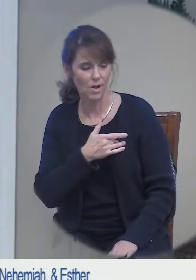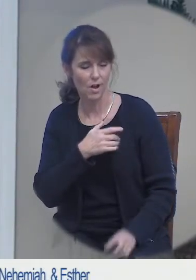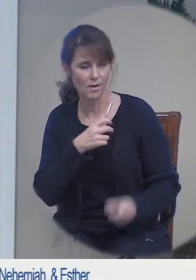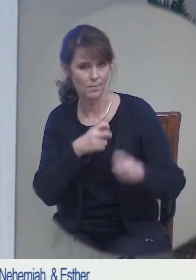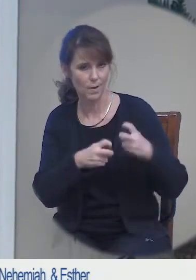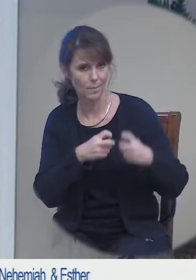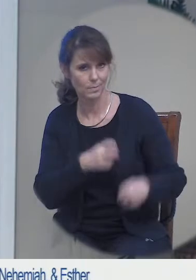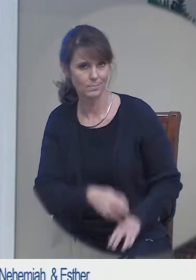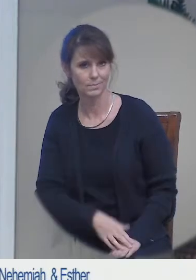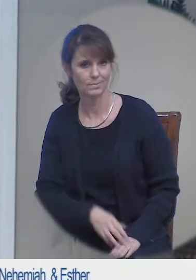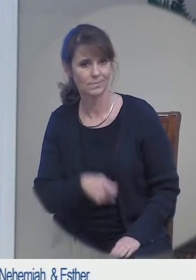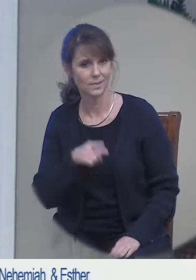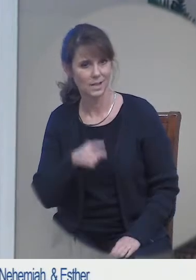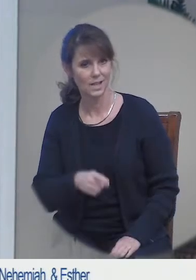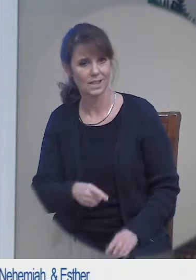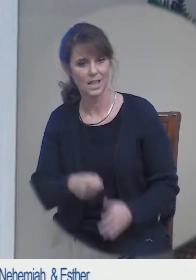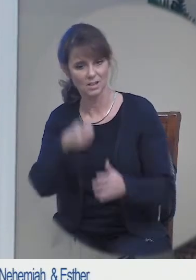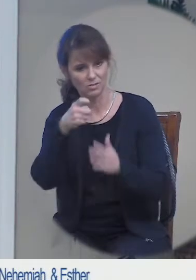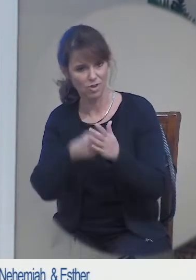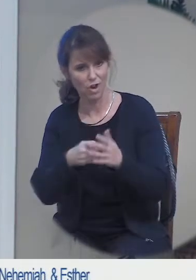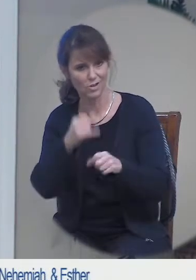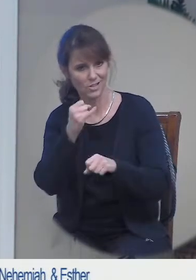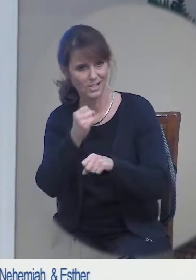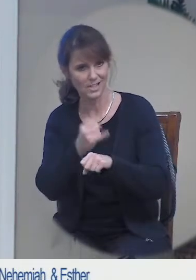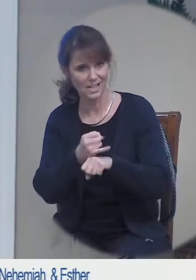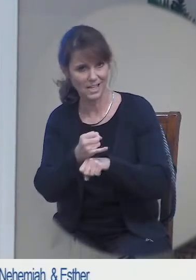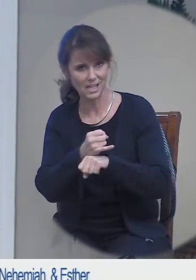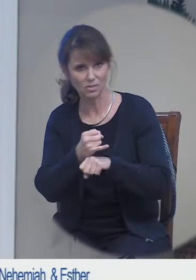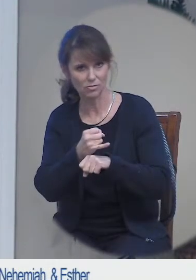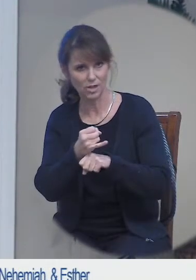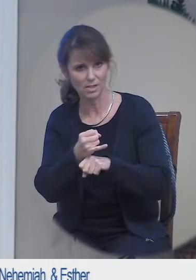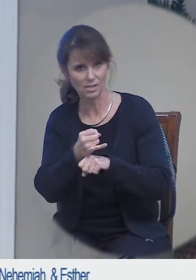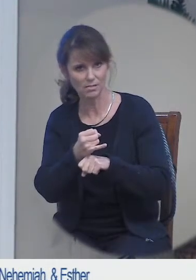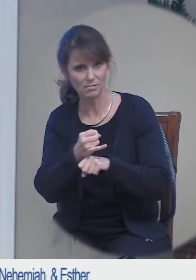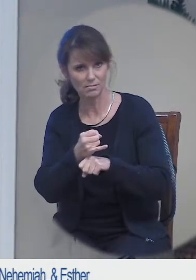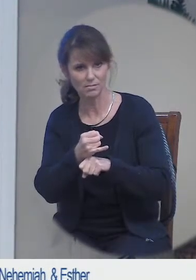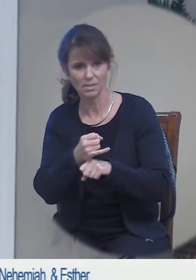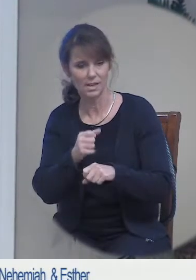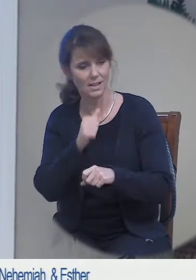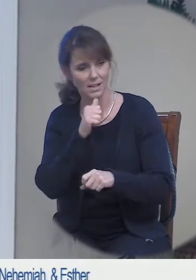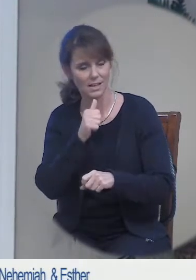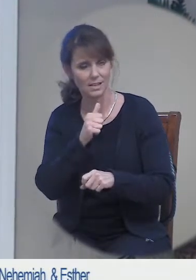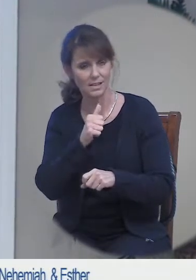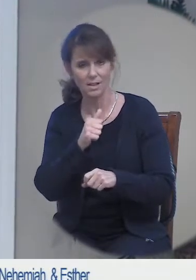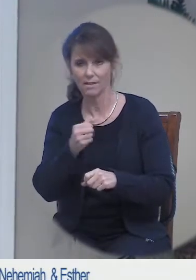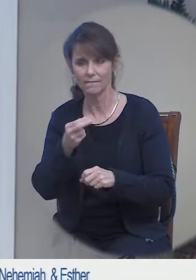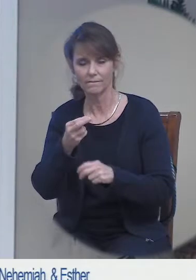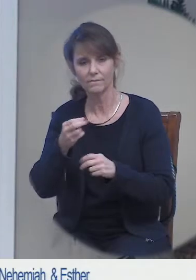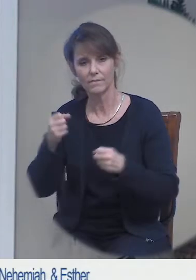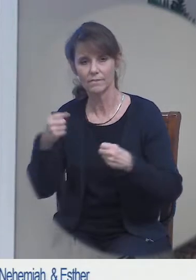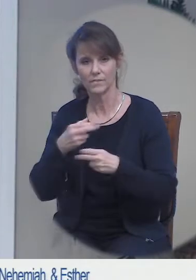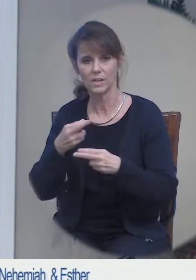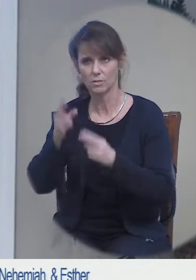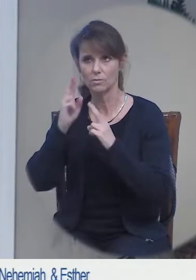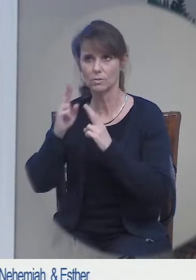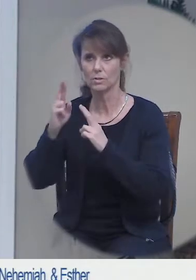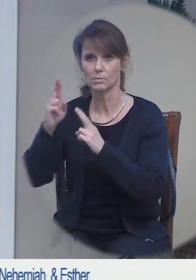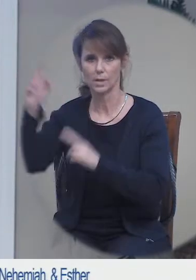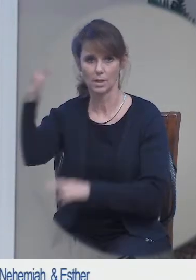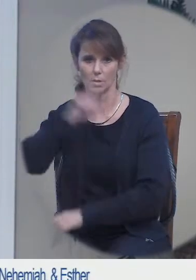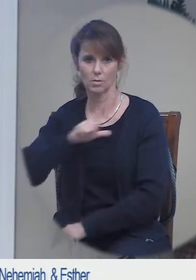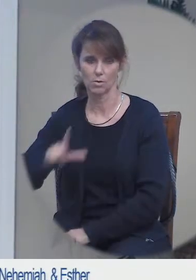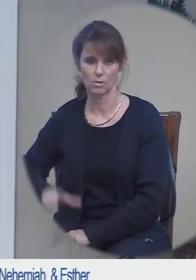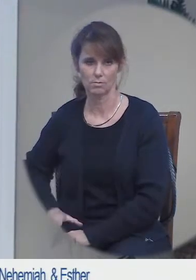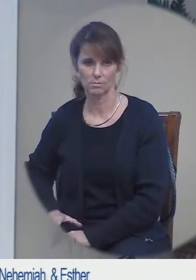but really the heart issue, these nobles, they weren't fearing the Lord. They weren't giving him respect